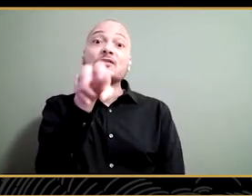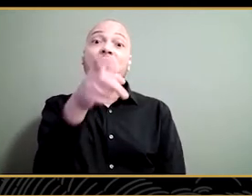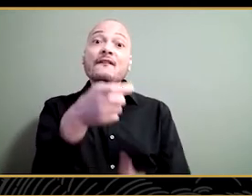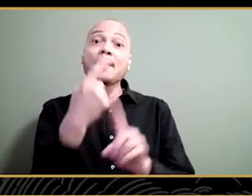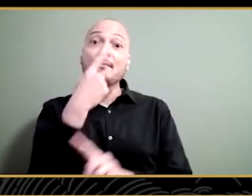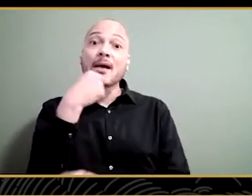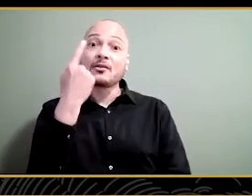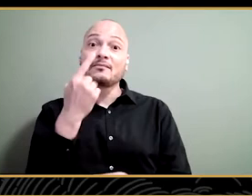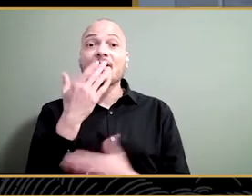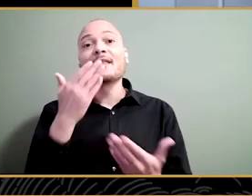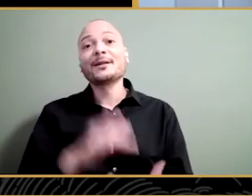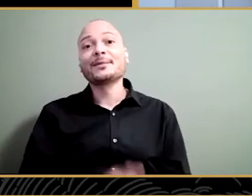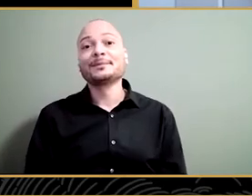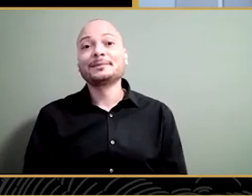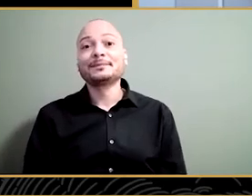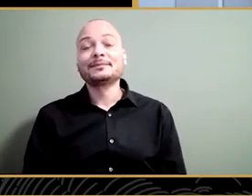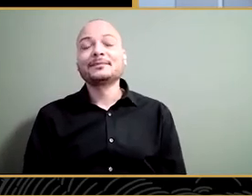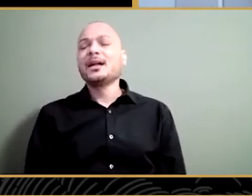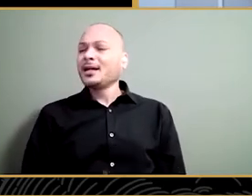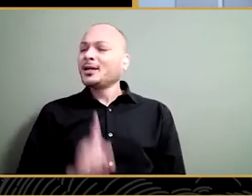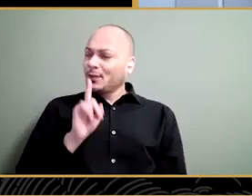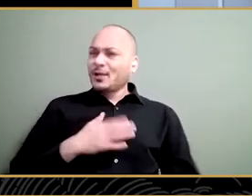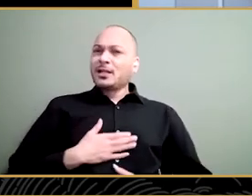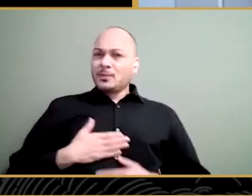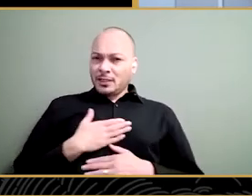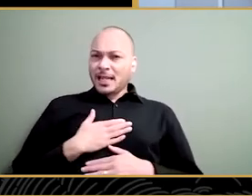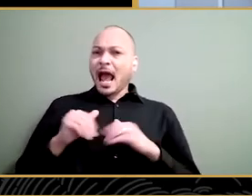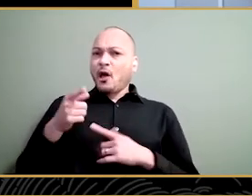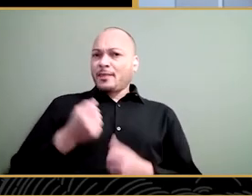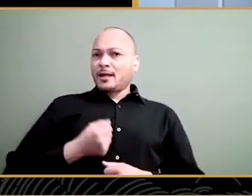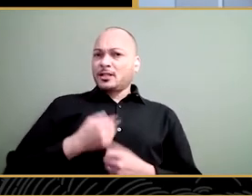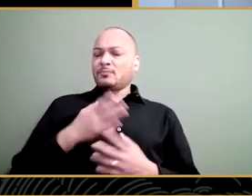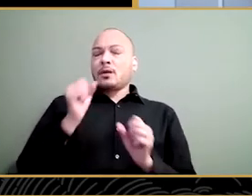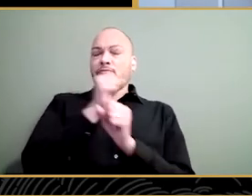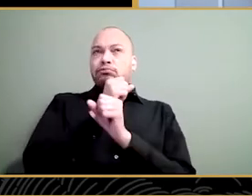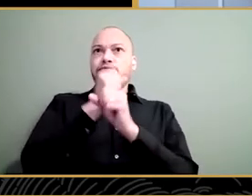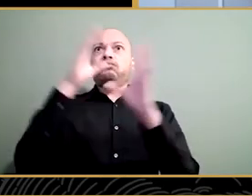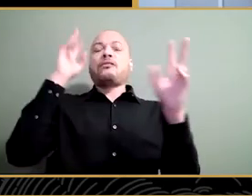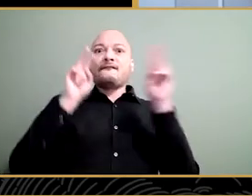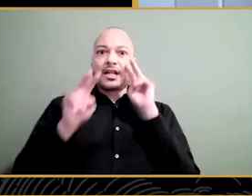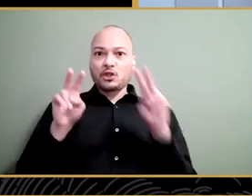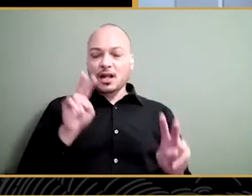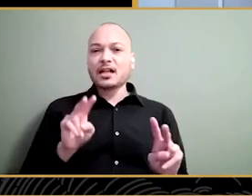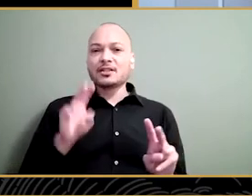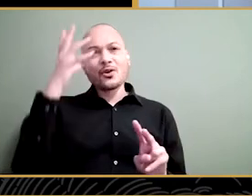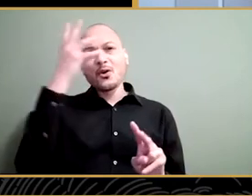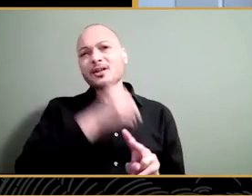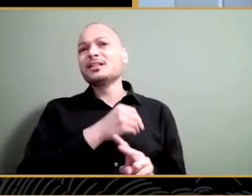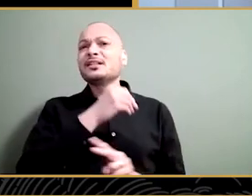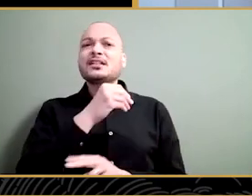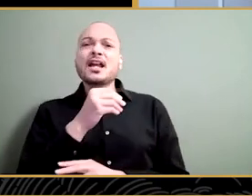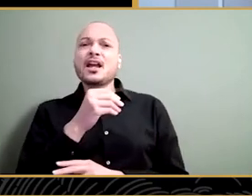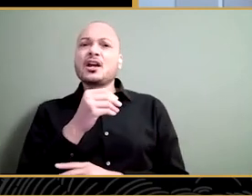Thank you. I really appreciate how this poem is visualized, gorgeously swinging across the page